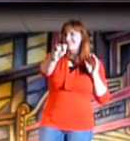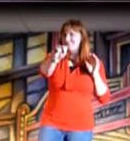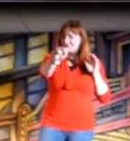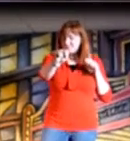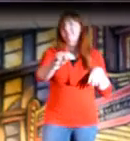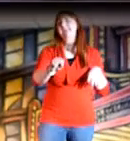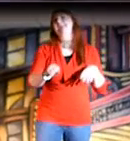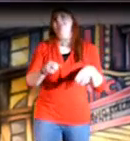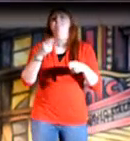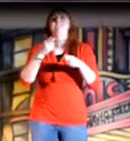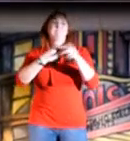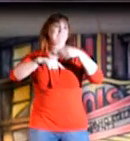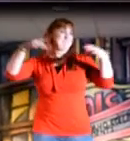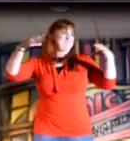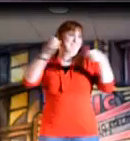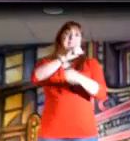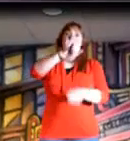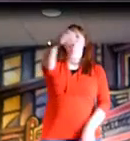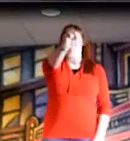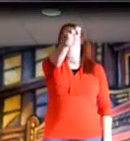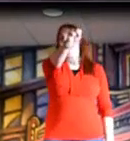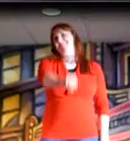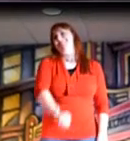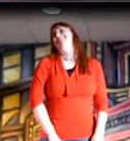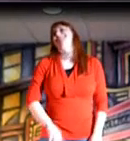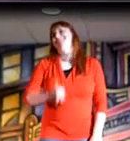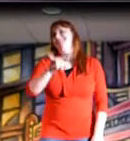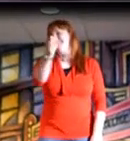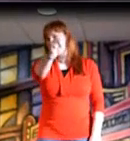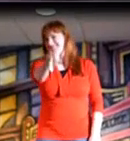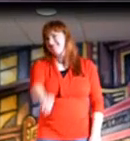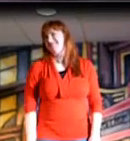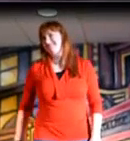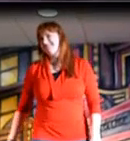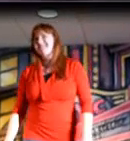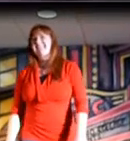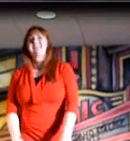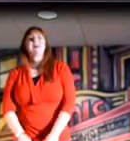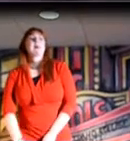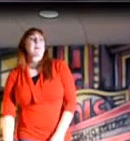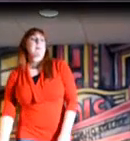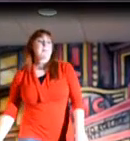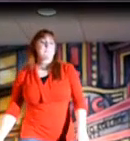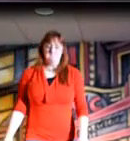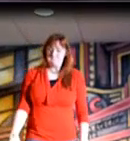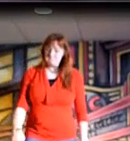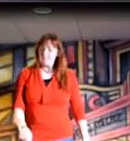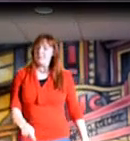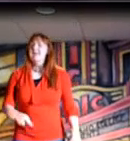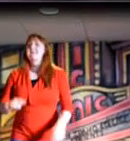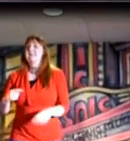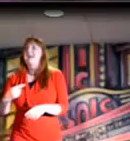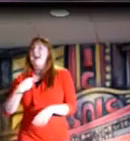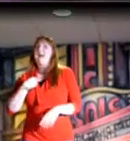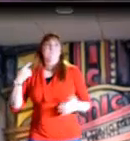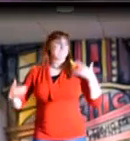right? Of course, you wouldn't be doing this in a classroom setting, right?